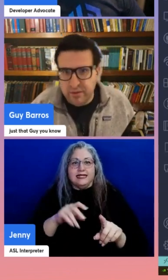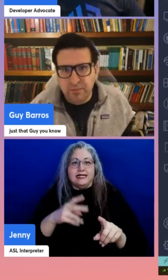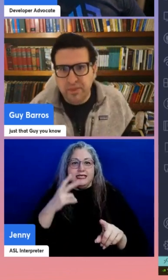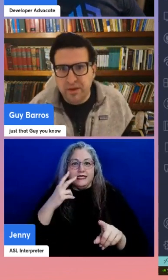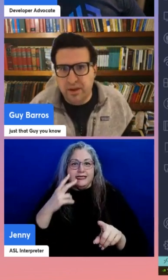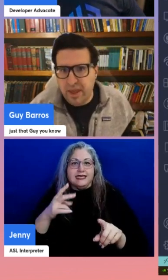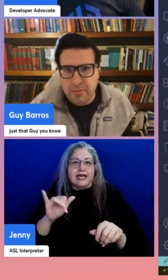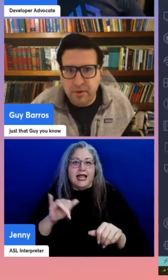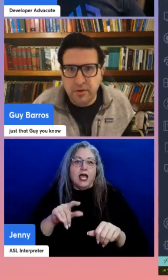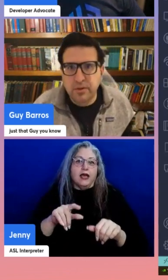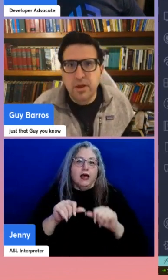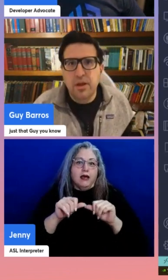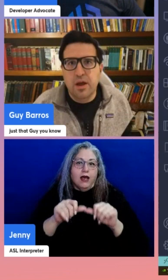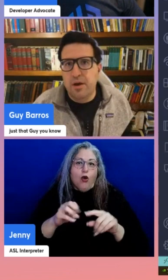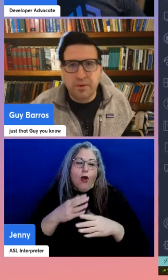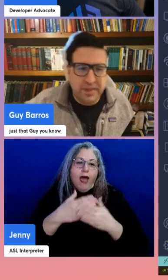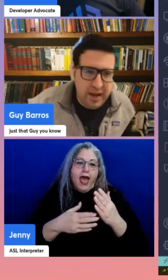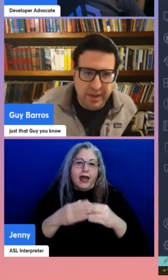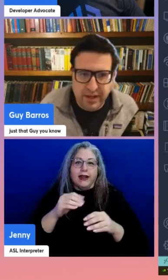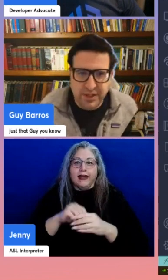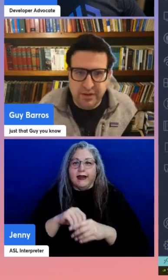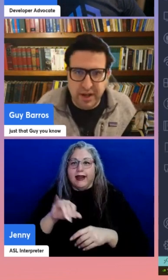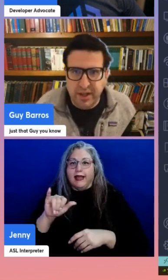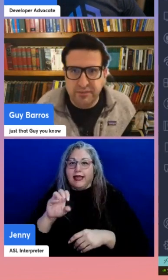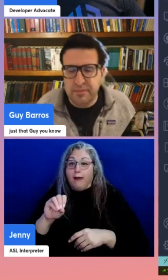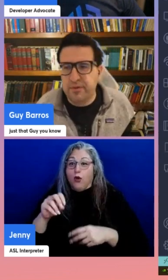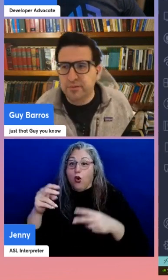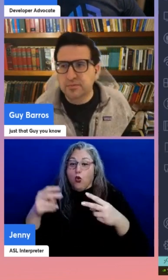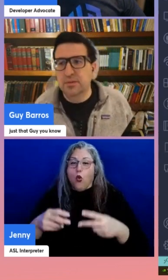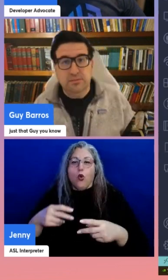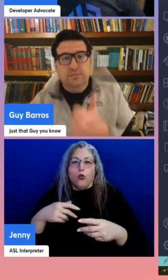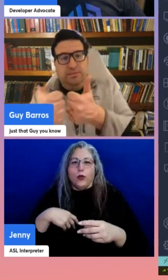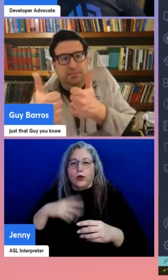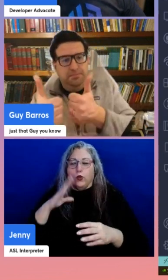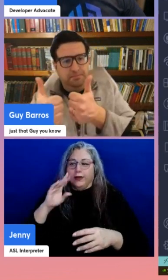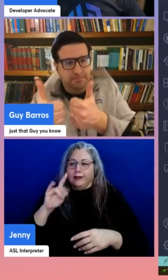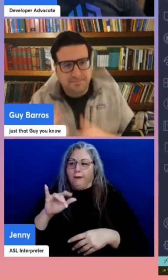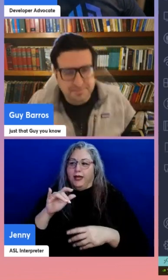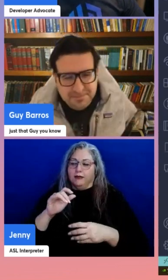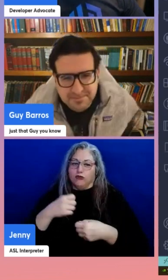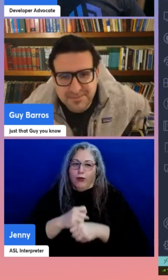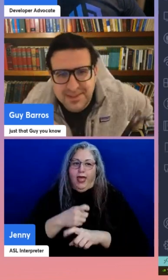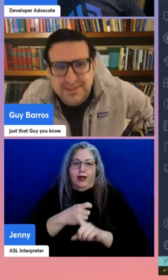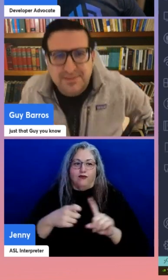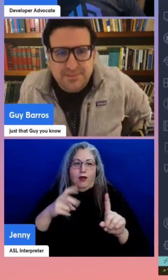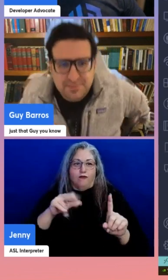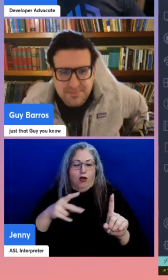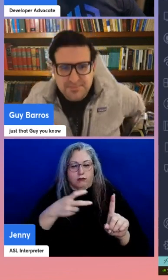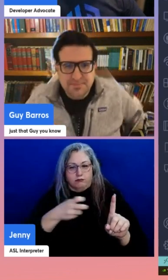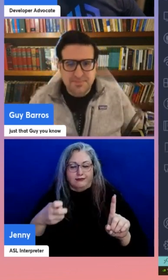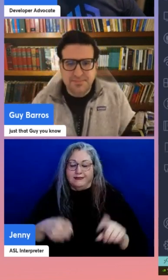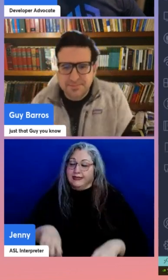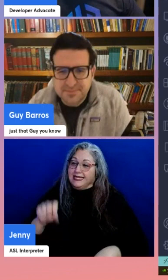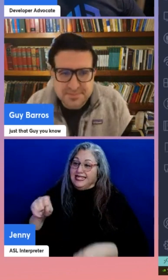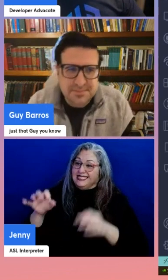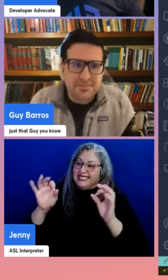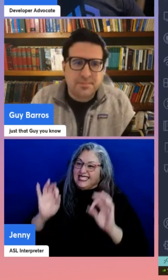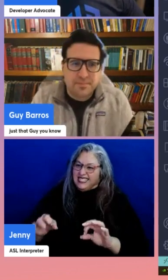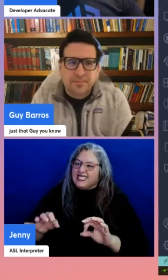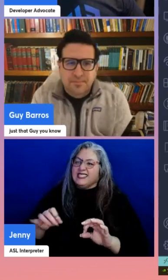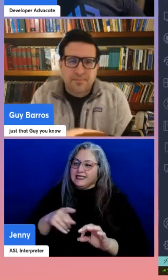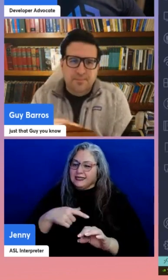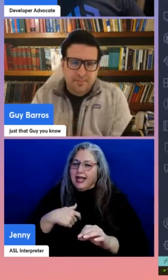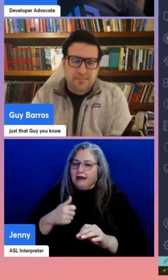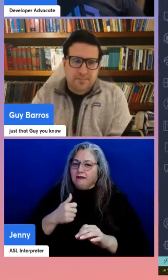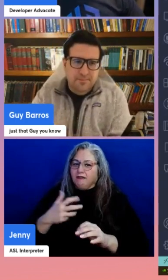by hand or within a YAML code, we're dynamically generating it from Vault. So yeah, absolutely. And there's a few different steps that